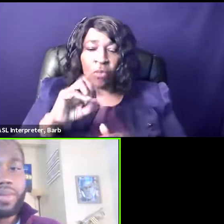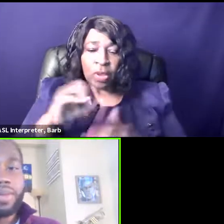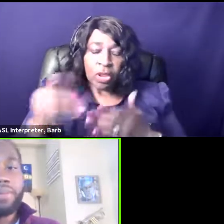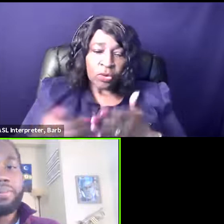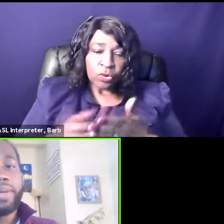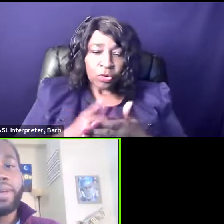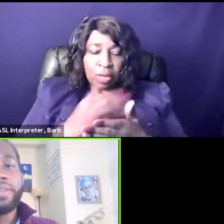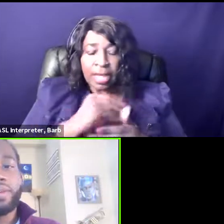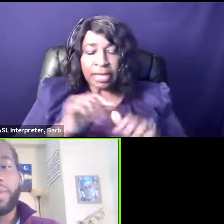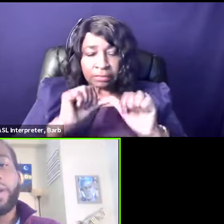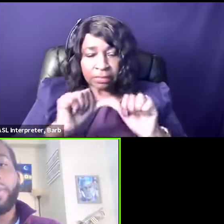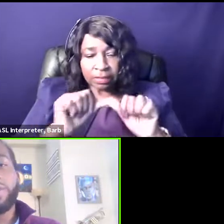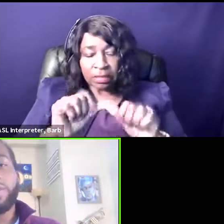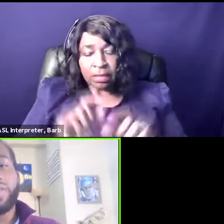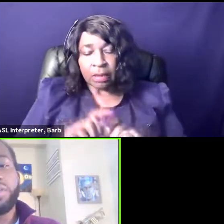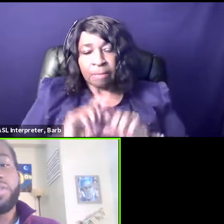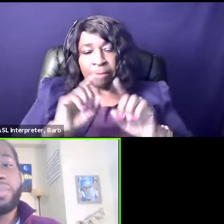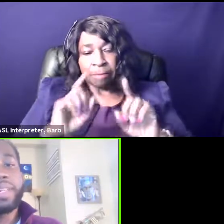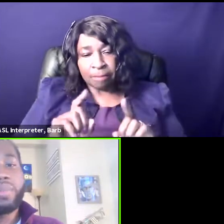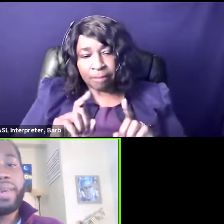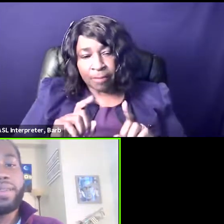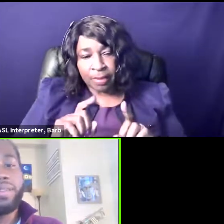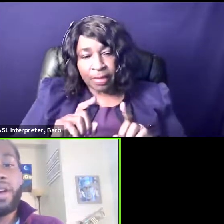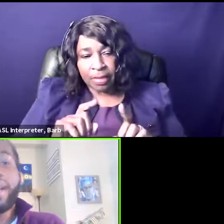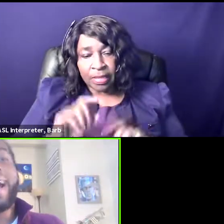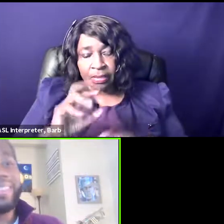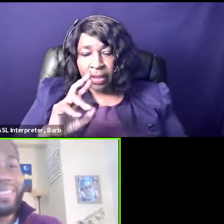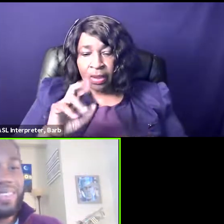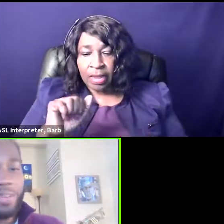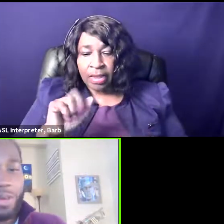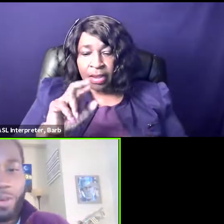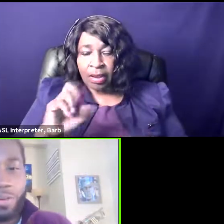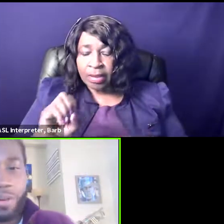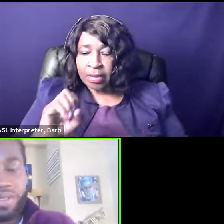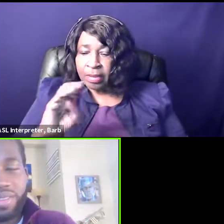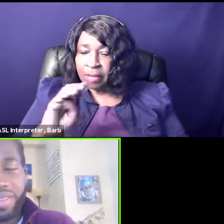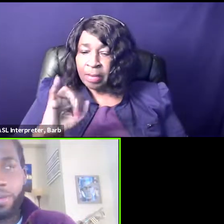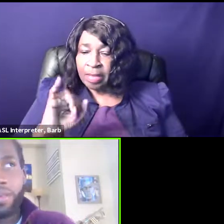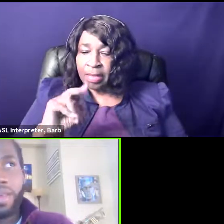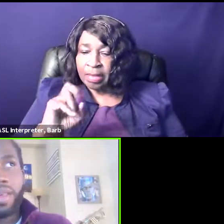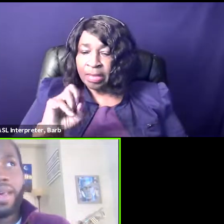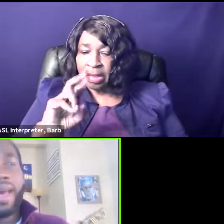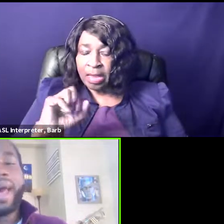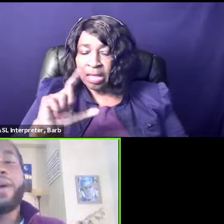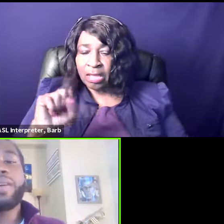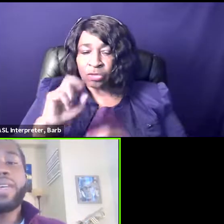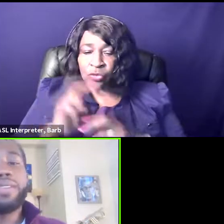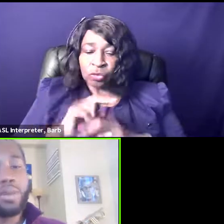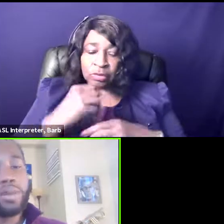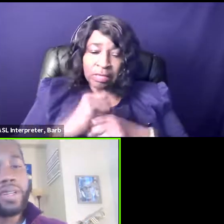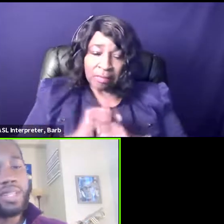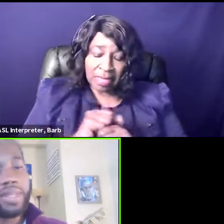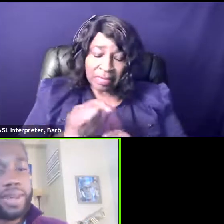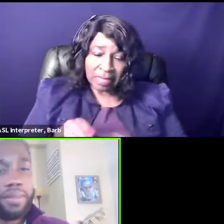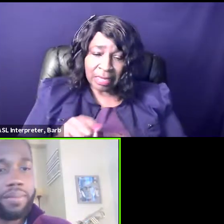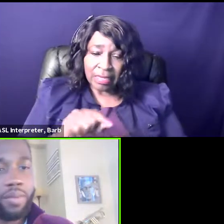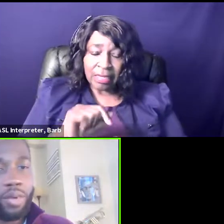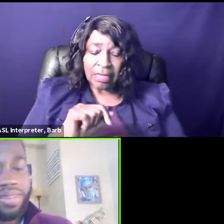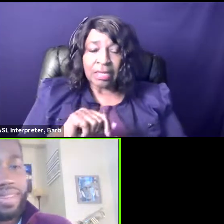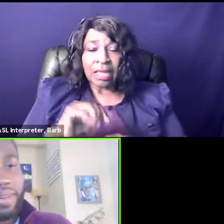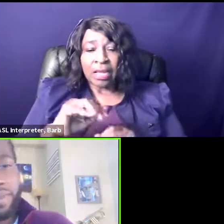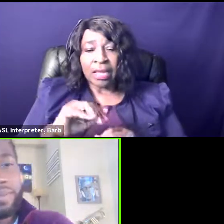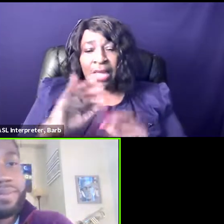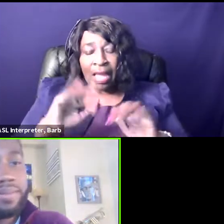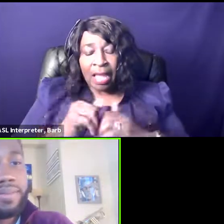sustainable, but the rare minerals used to make the panels are not, renewable or sustainable. How can solar energy become